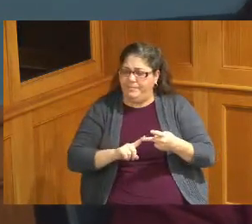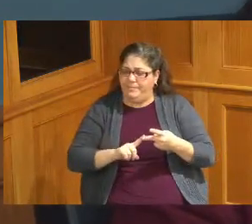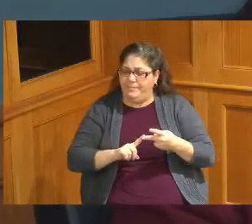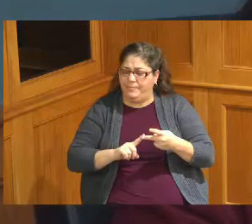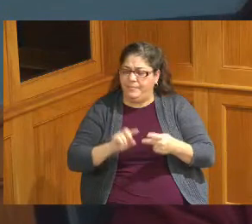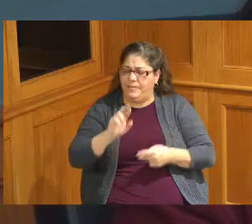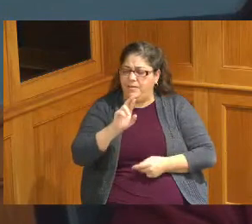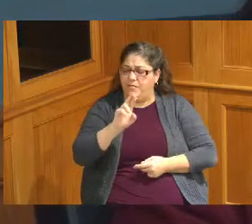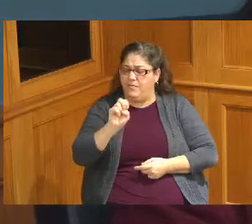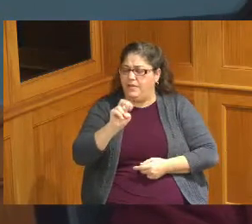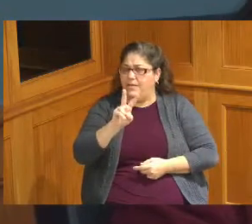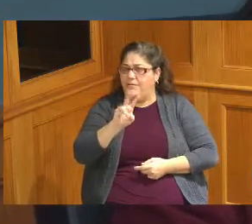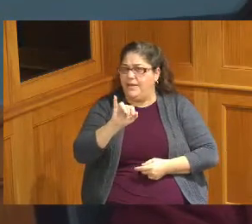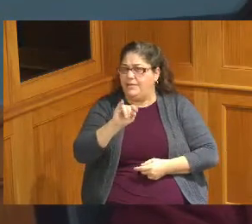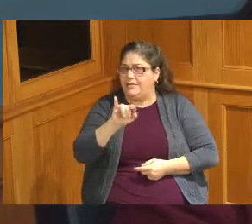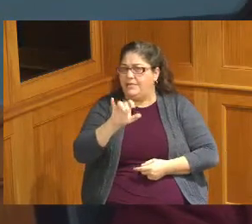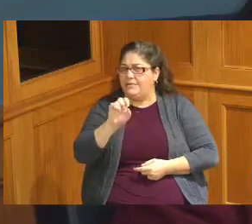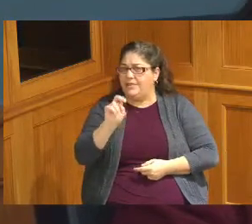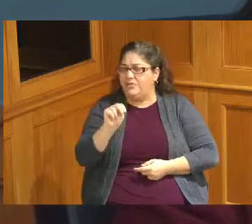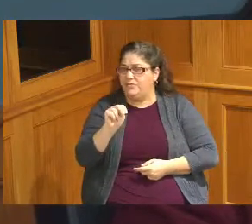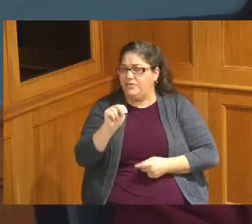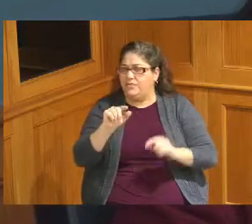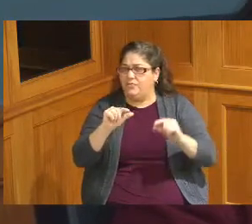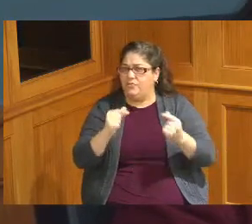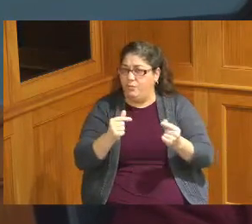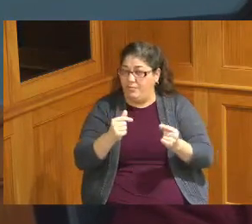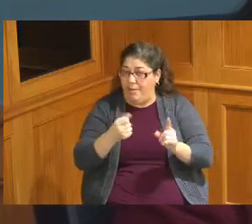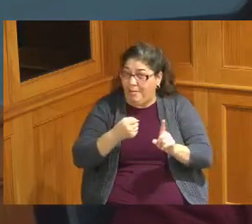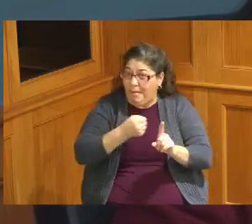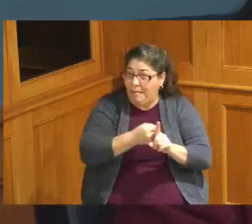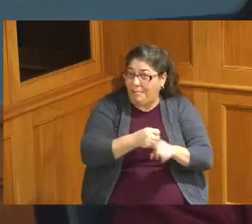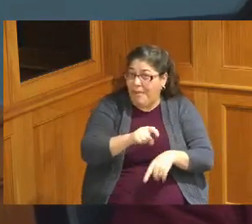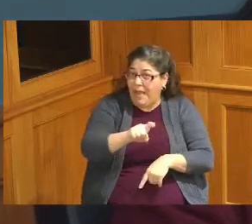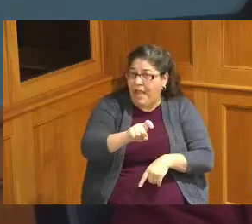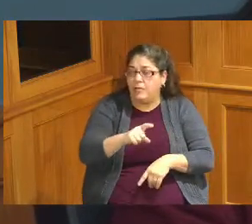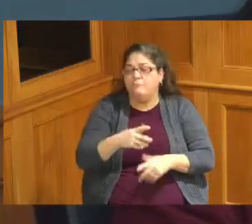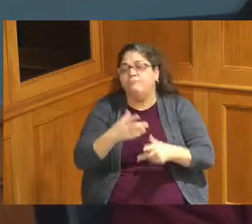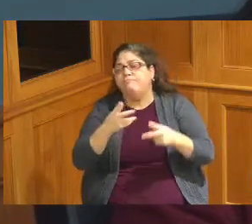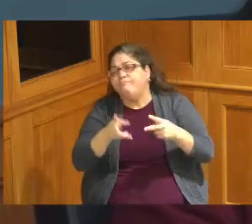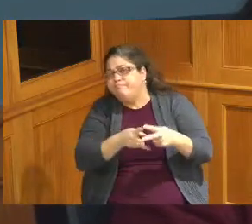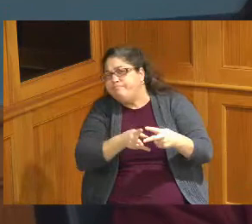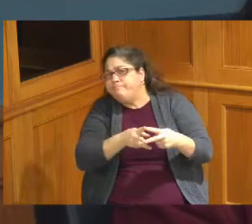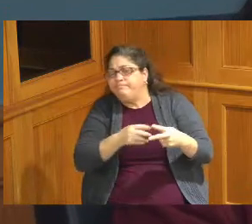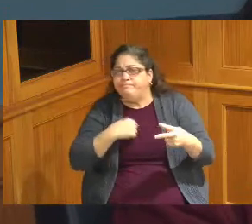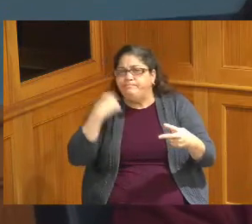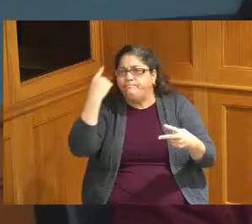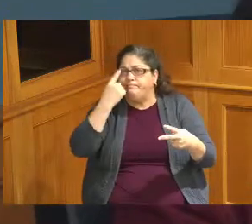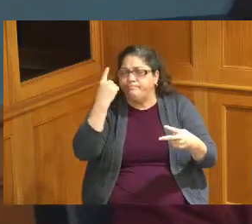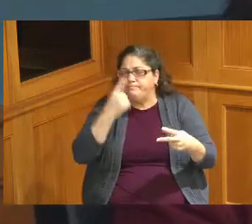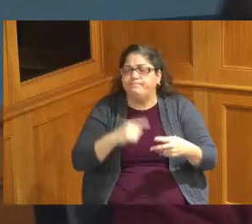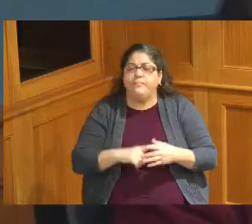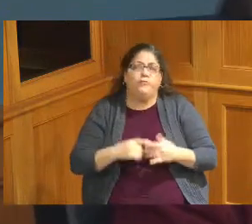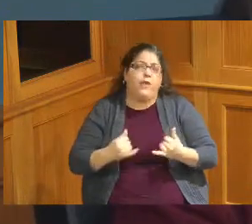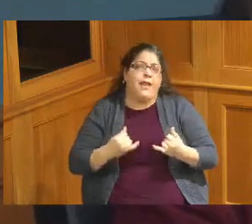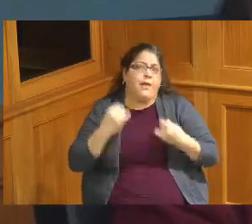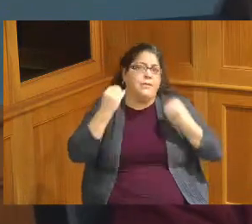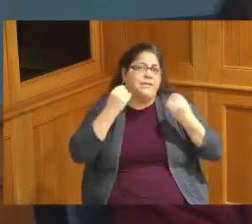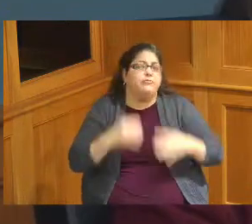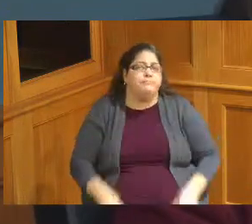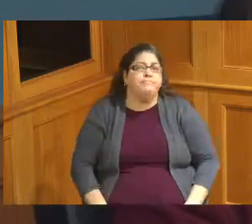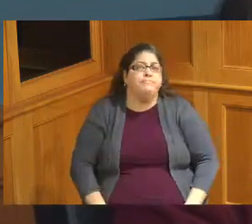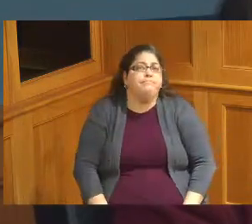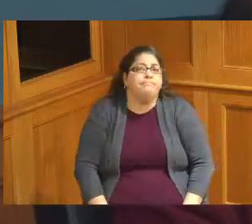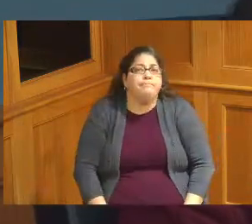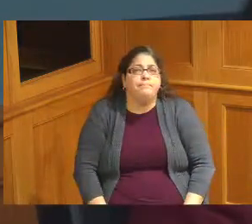revitalization group. I'm just really glad that's made such an impact in our county. So that's where I am right now on it.